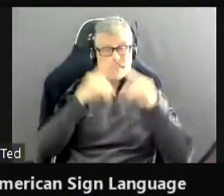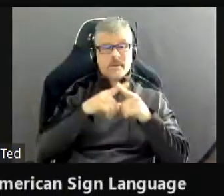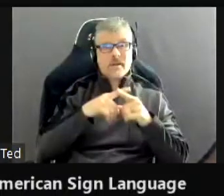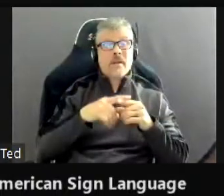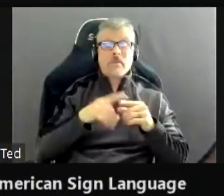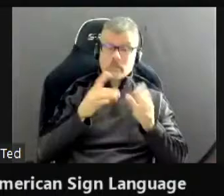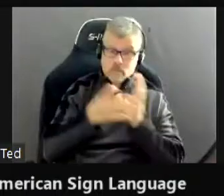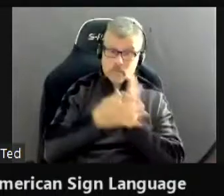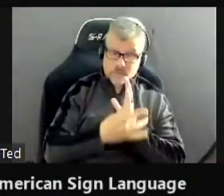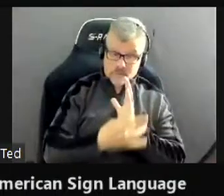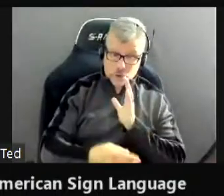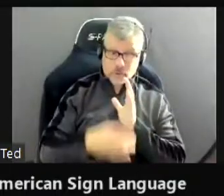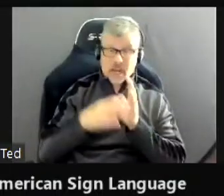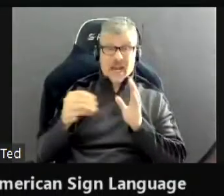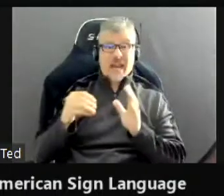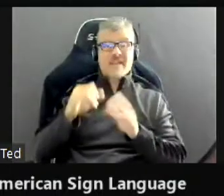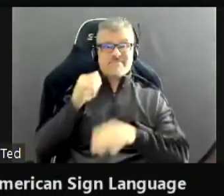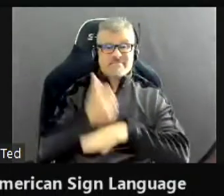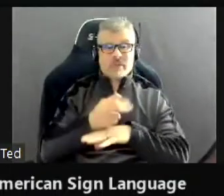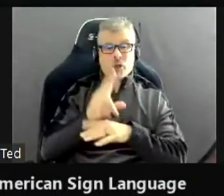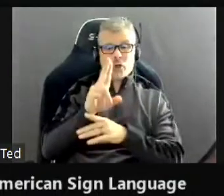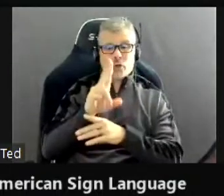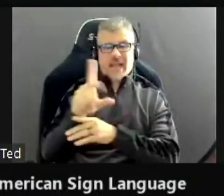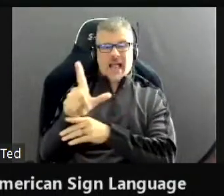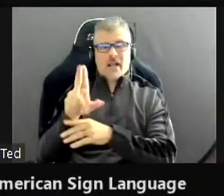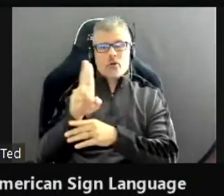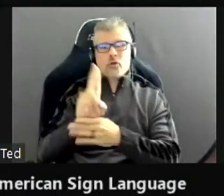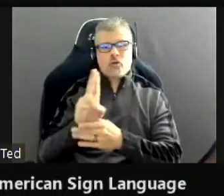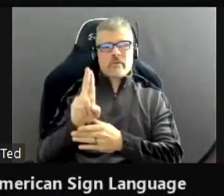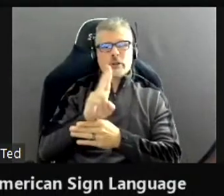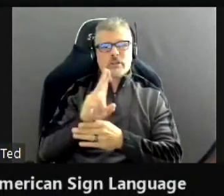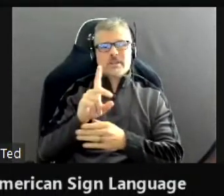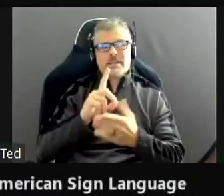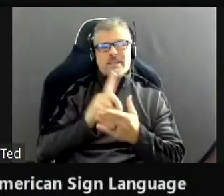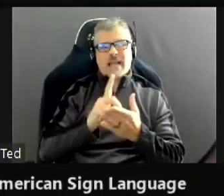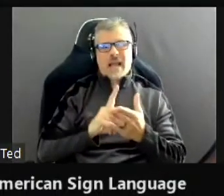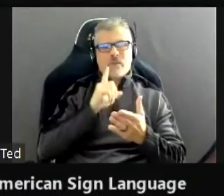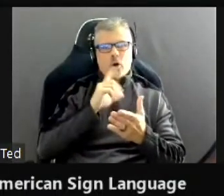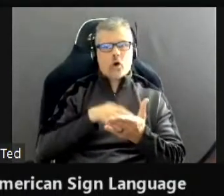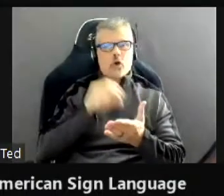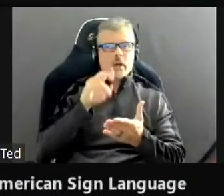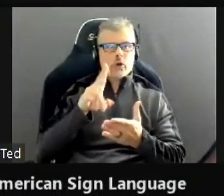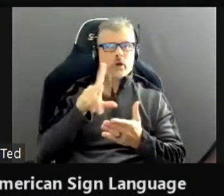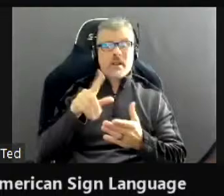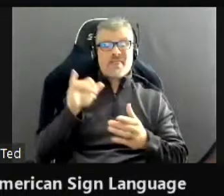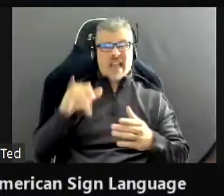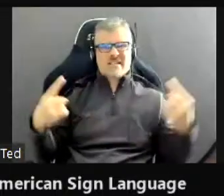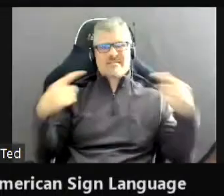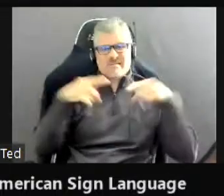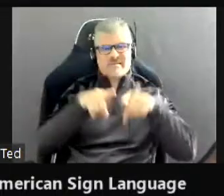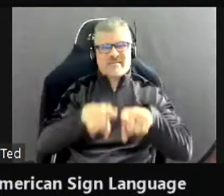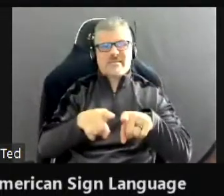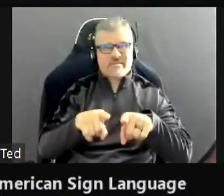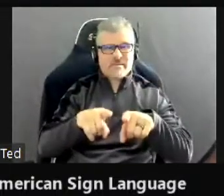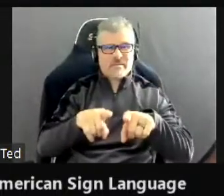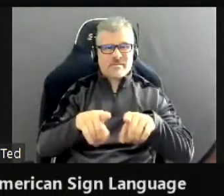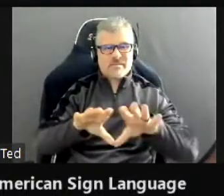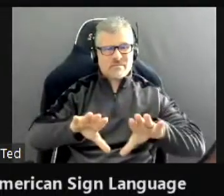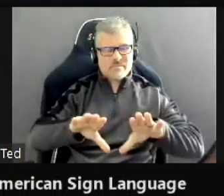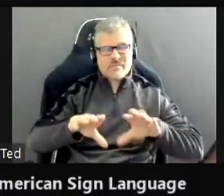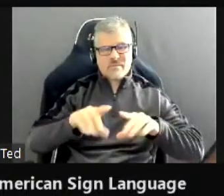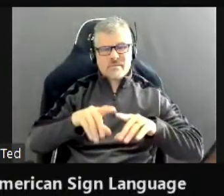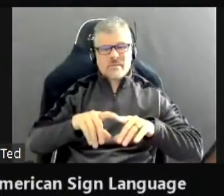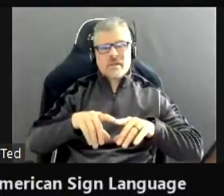of the UDL guidelines, Universal Design for Learning, which is obviously very aligned with differentiation, but again,